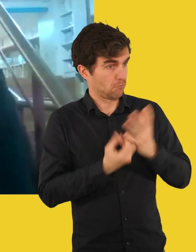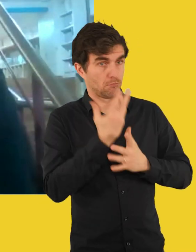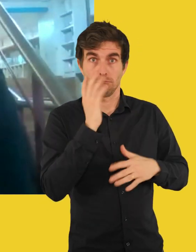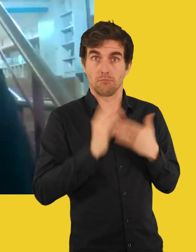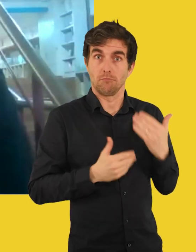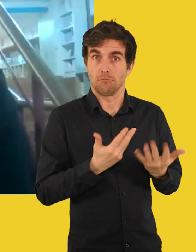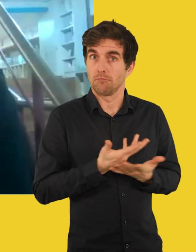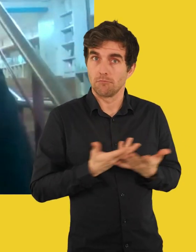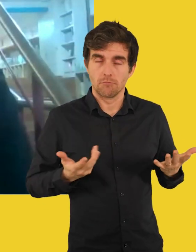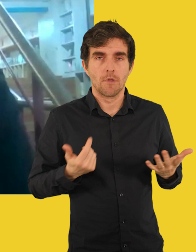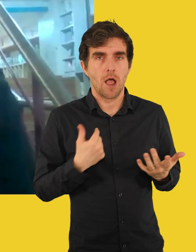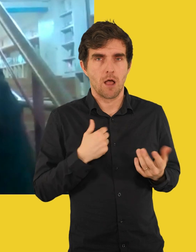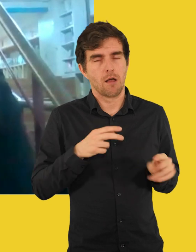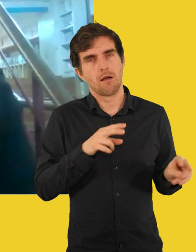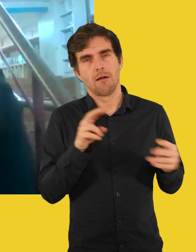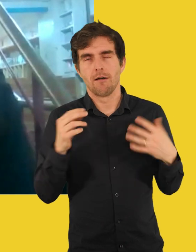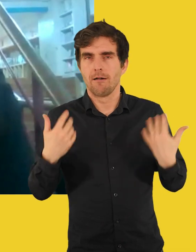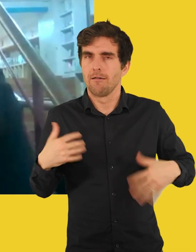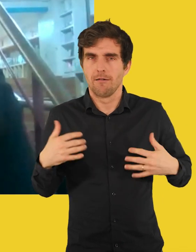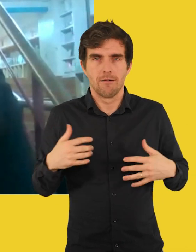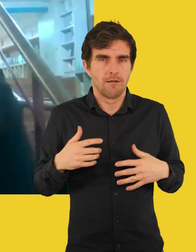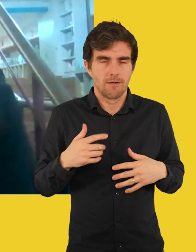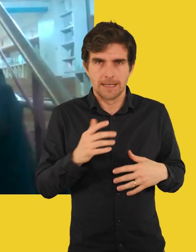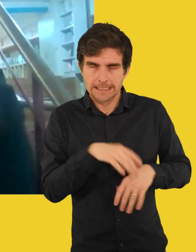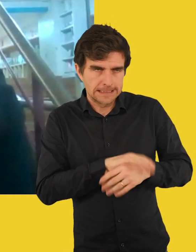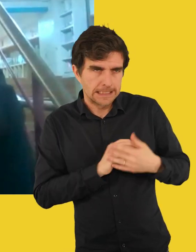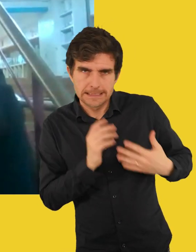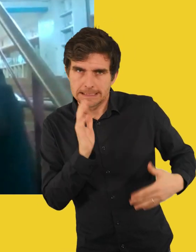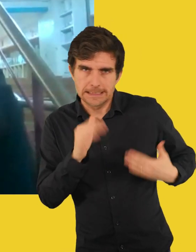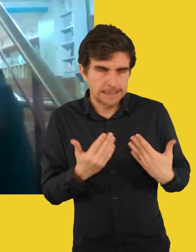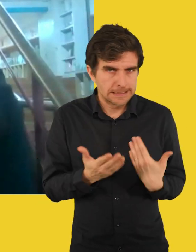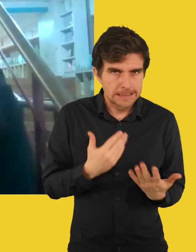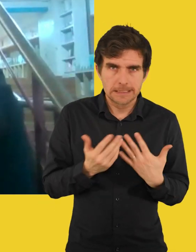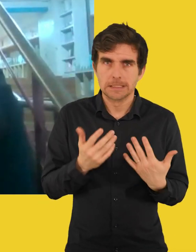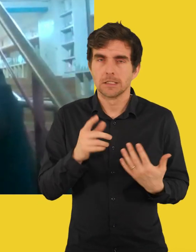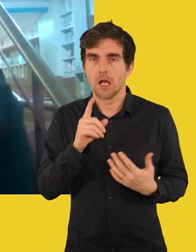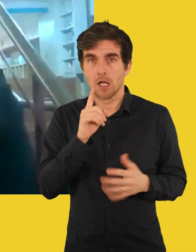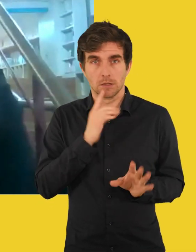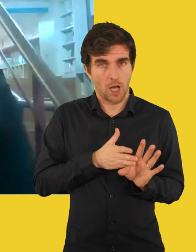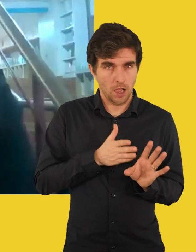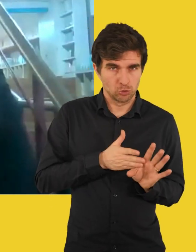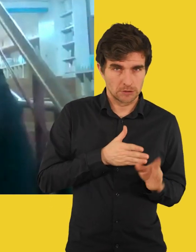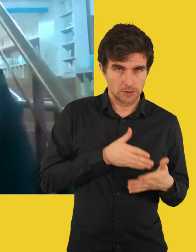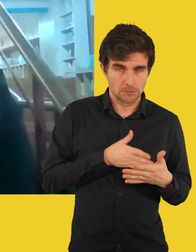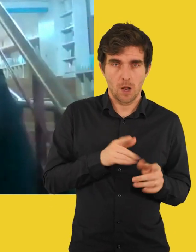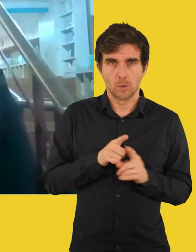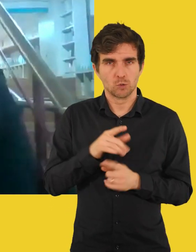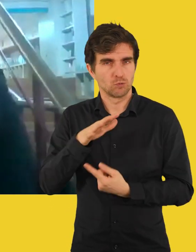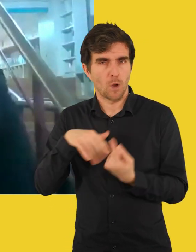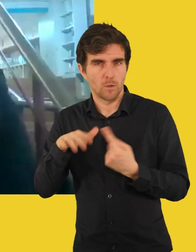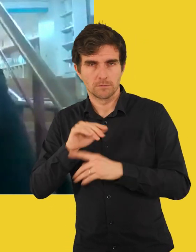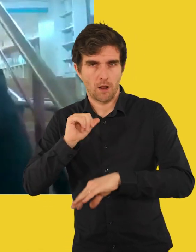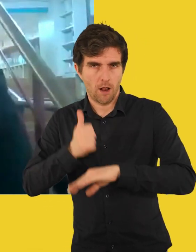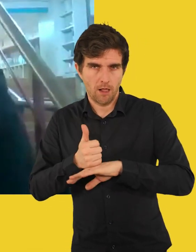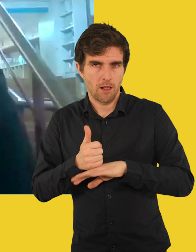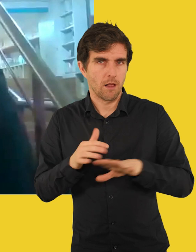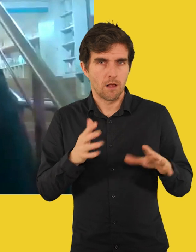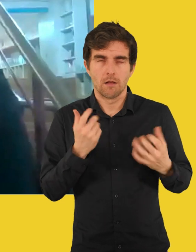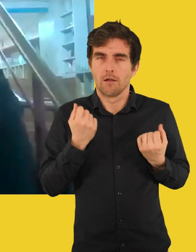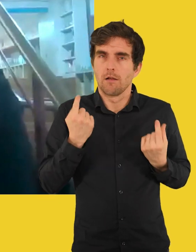I first encountered Doughnut Economics, I was captivated by its approach of addressing both ecological limits and social